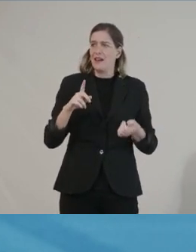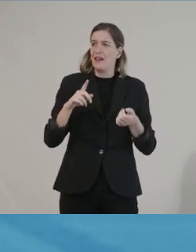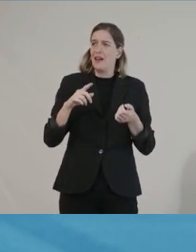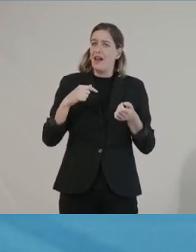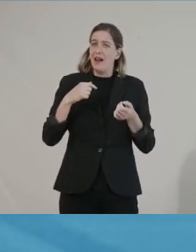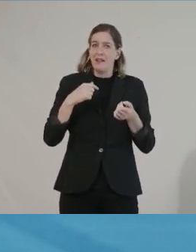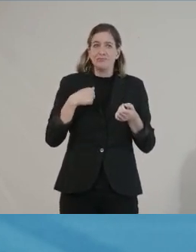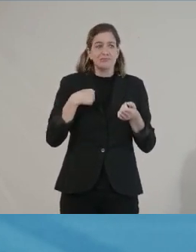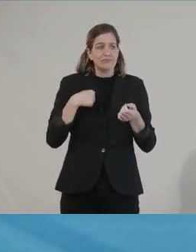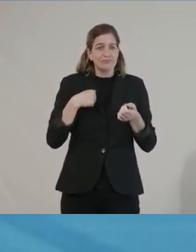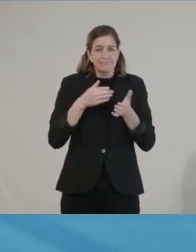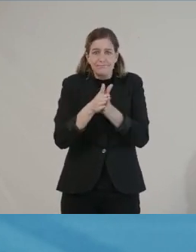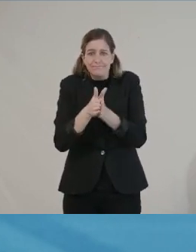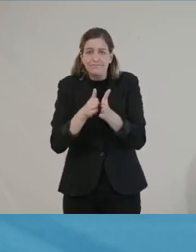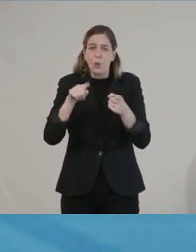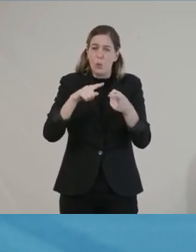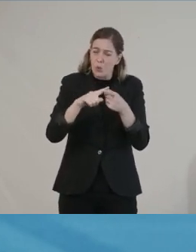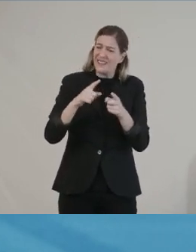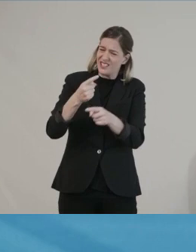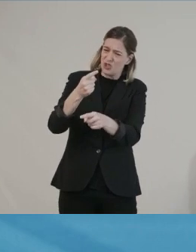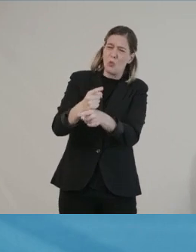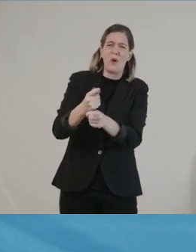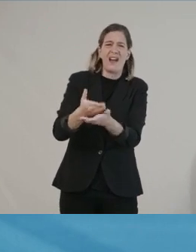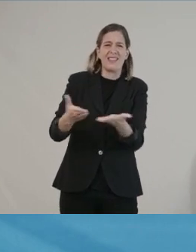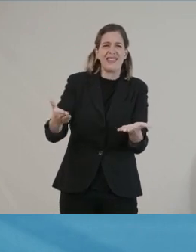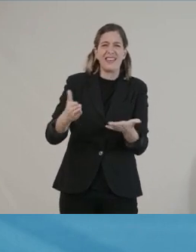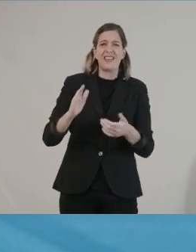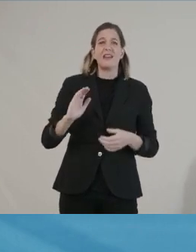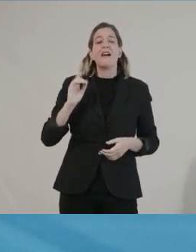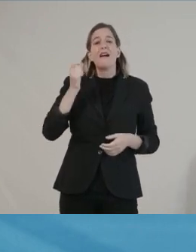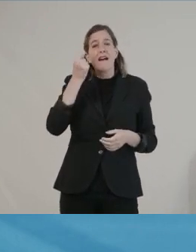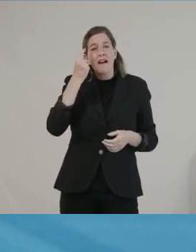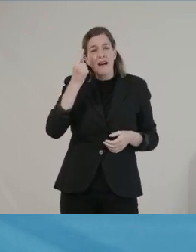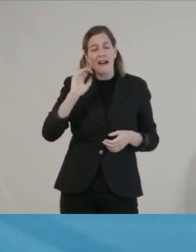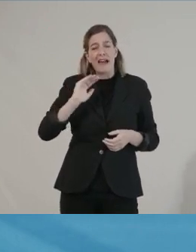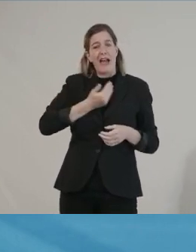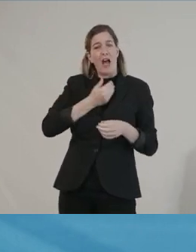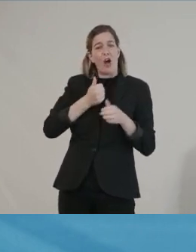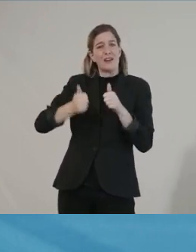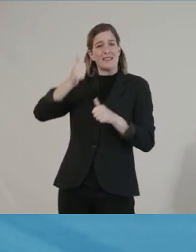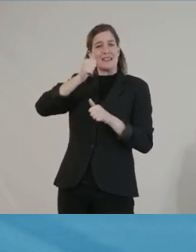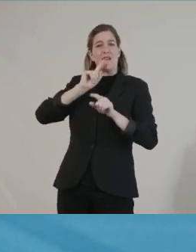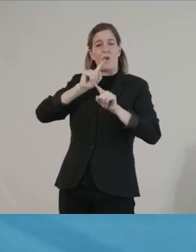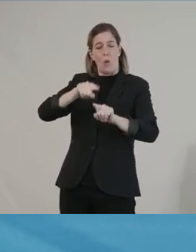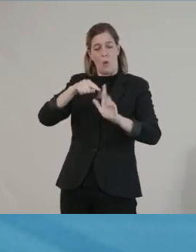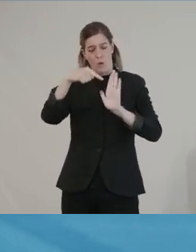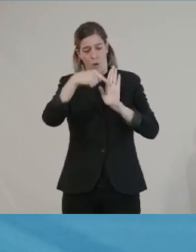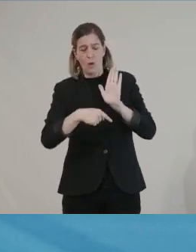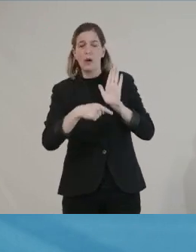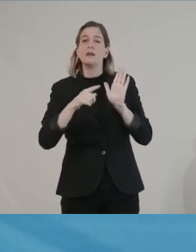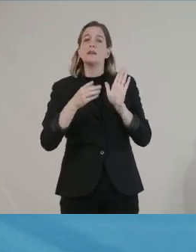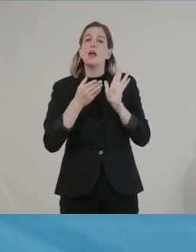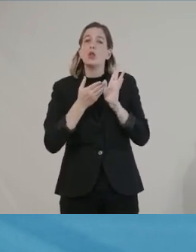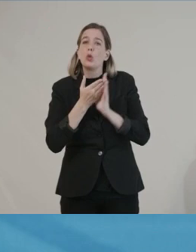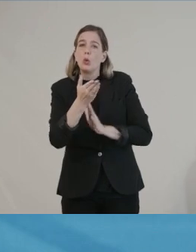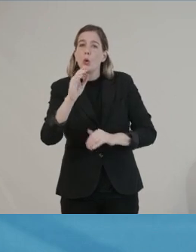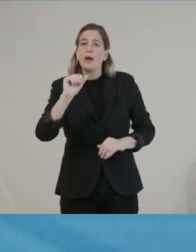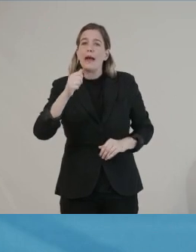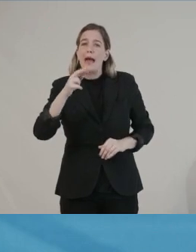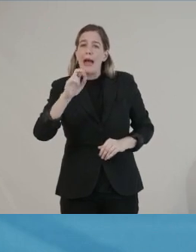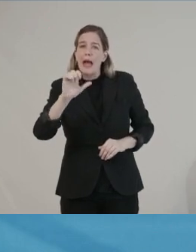do. The guidance that we've put out is through April 30th. The only exception to that guidance today is